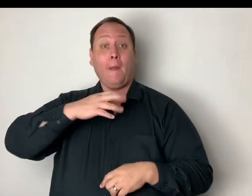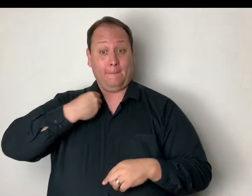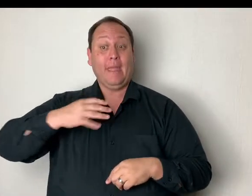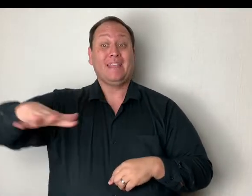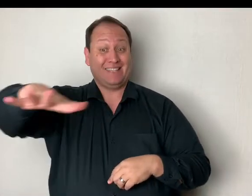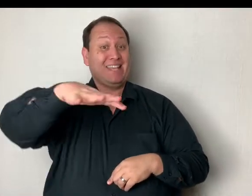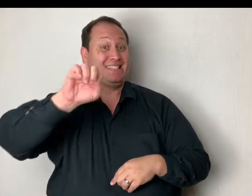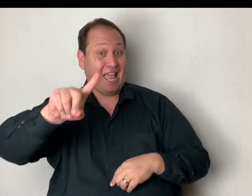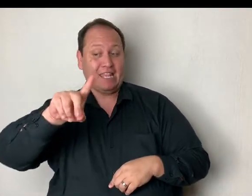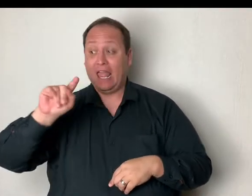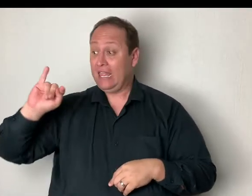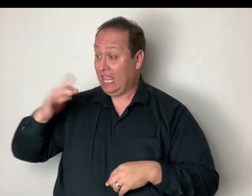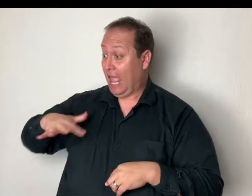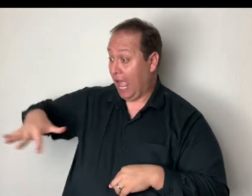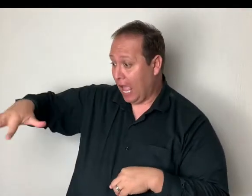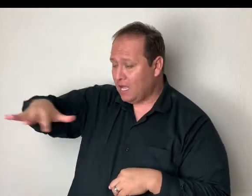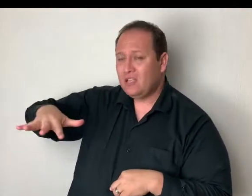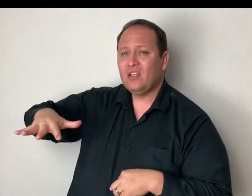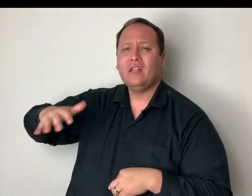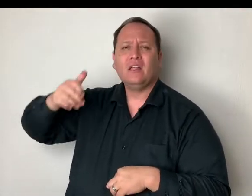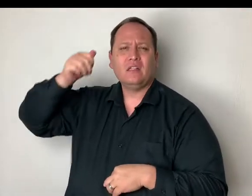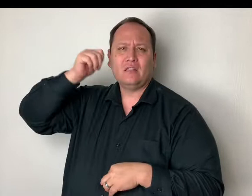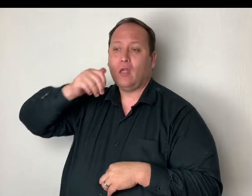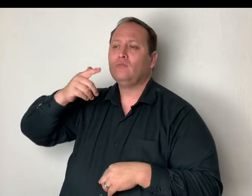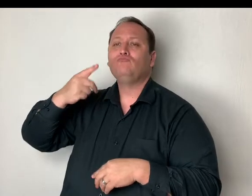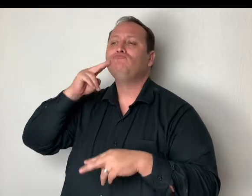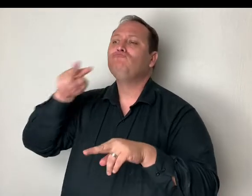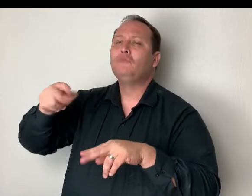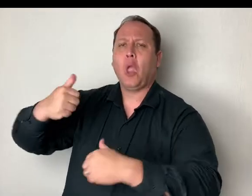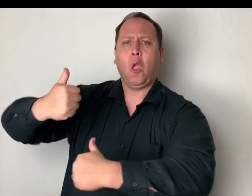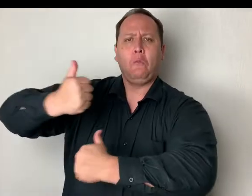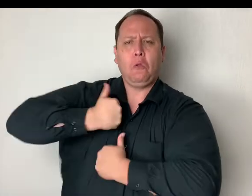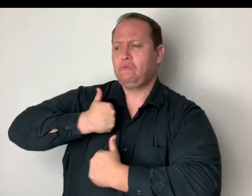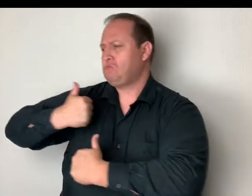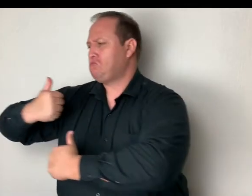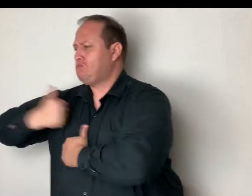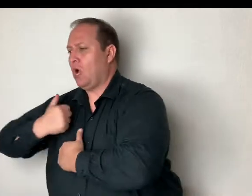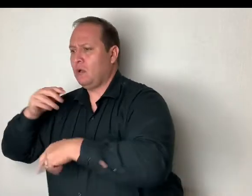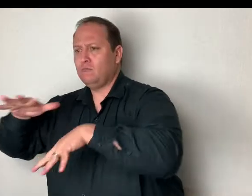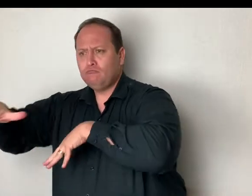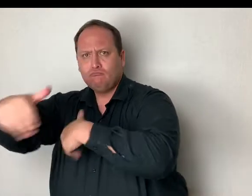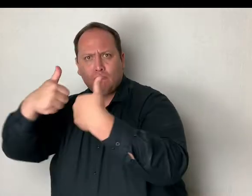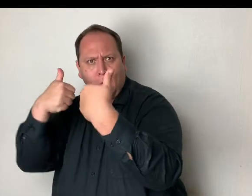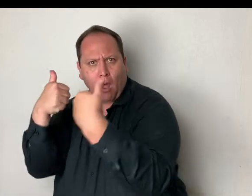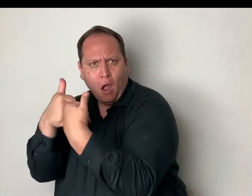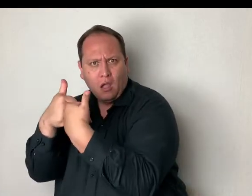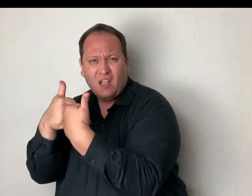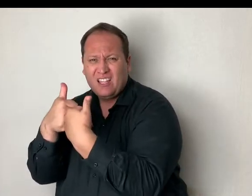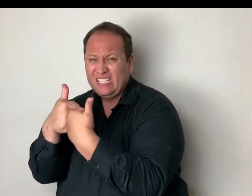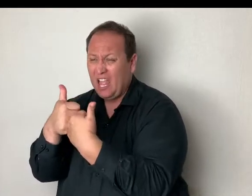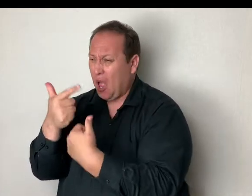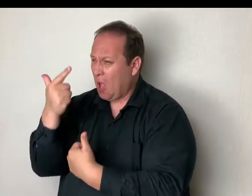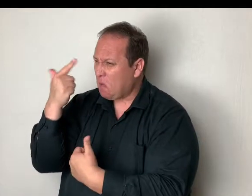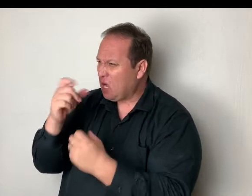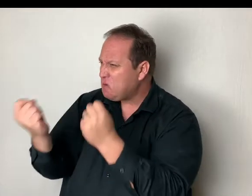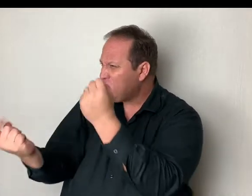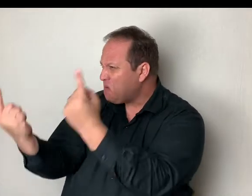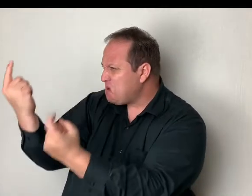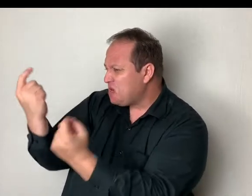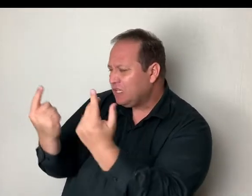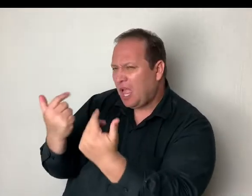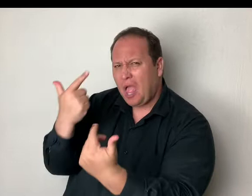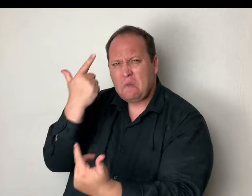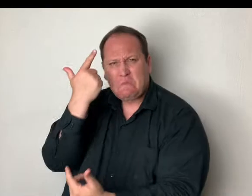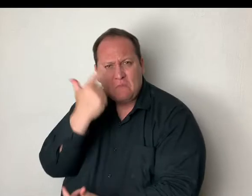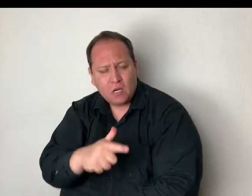of militarized presence on our border, a somewhat ugly presence. And it comes from